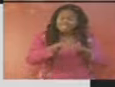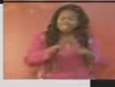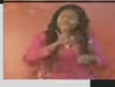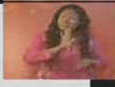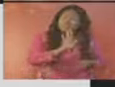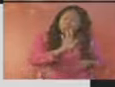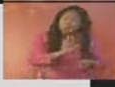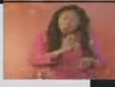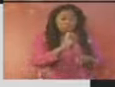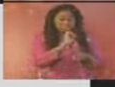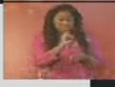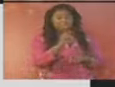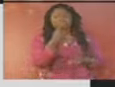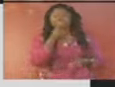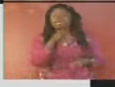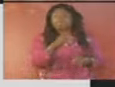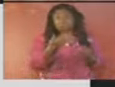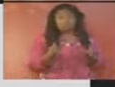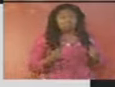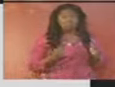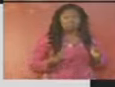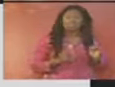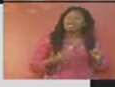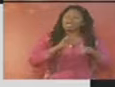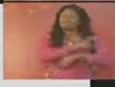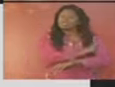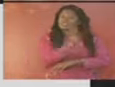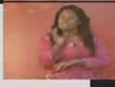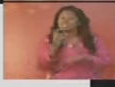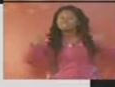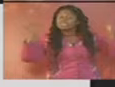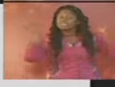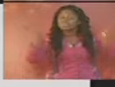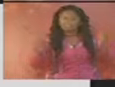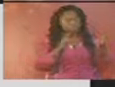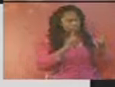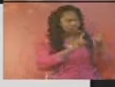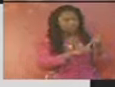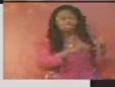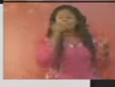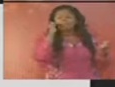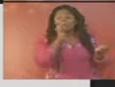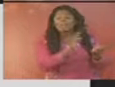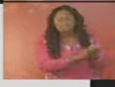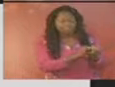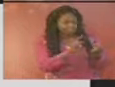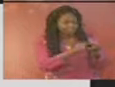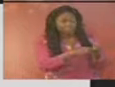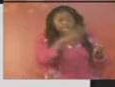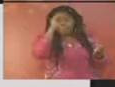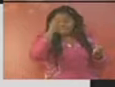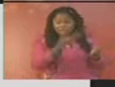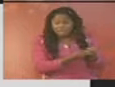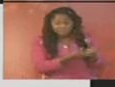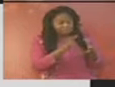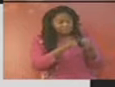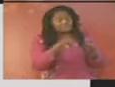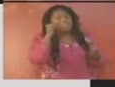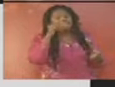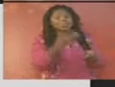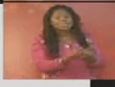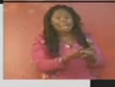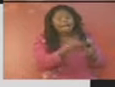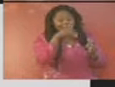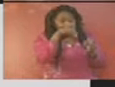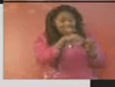celebrated only with my wife, my son, and daughter-in-law. That is it. That it is.